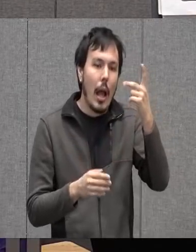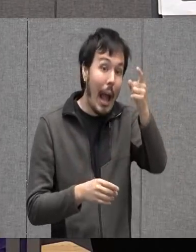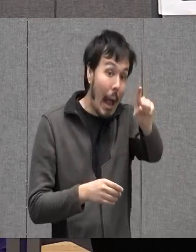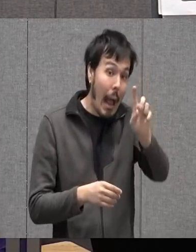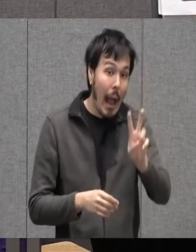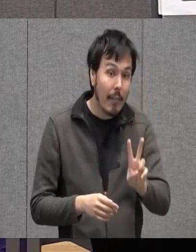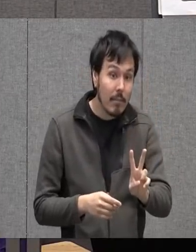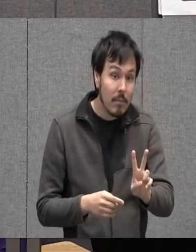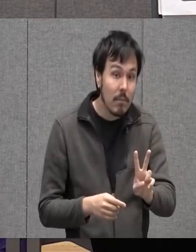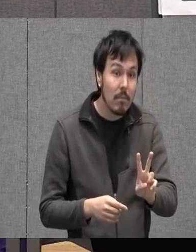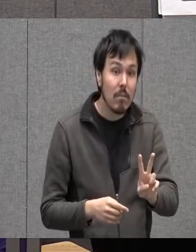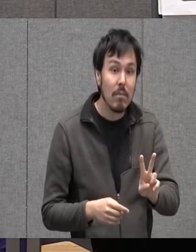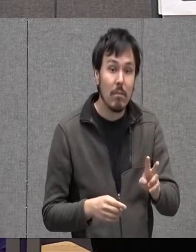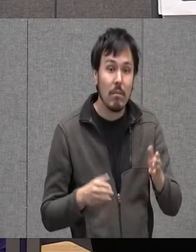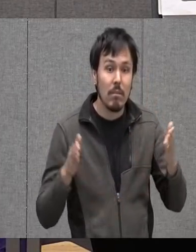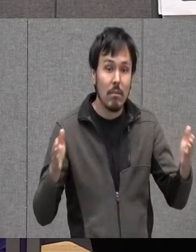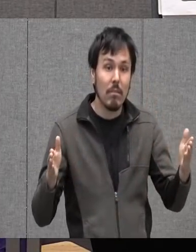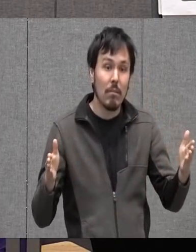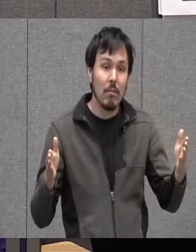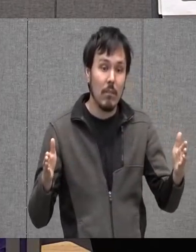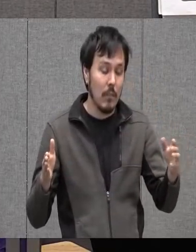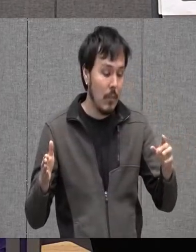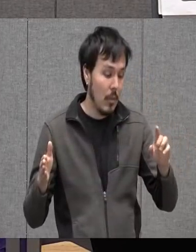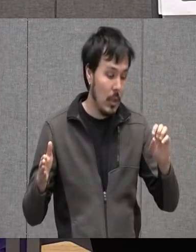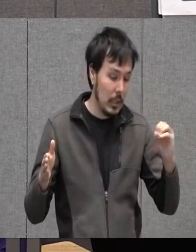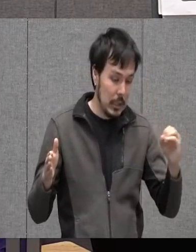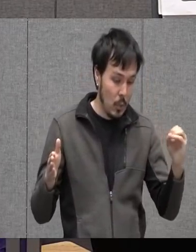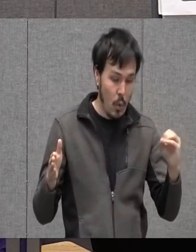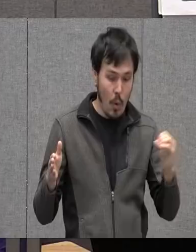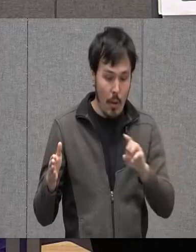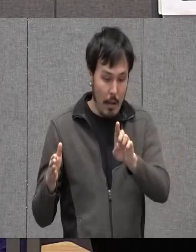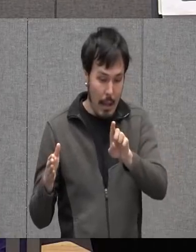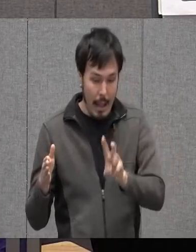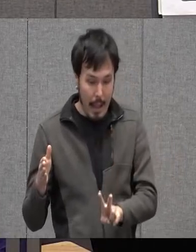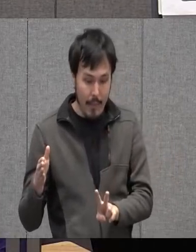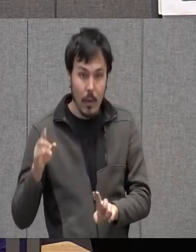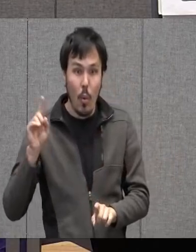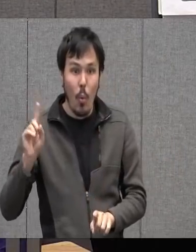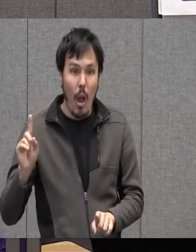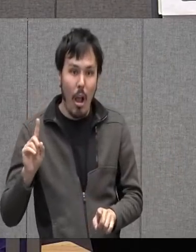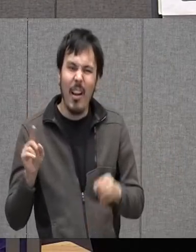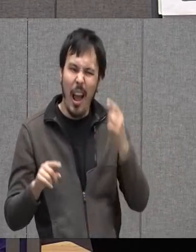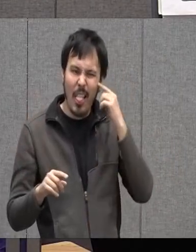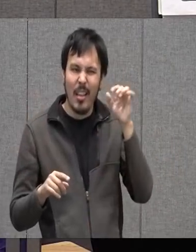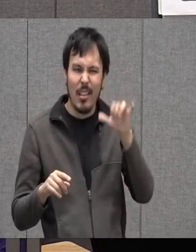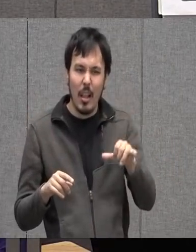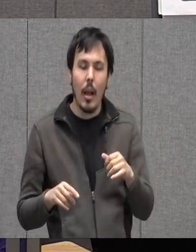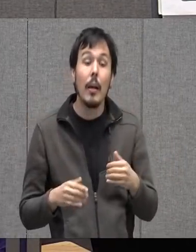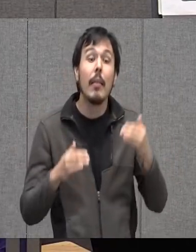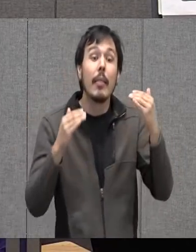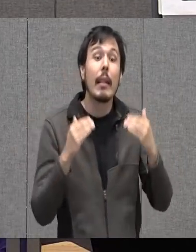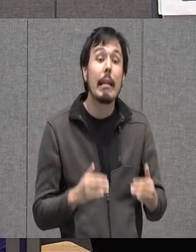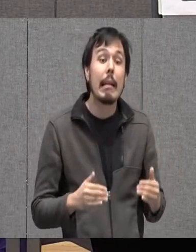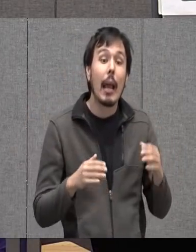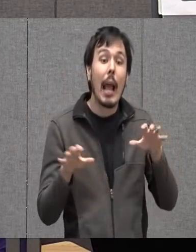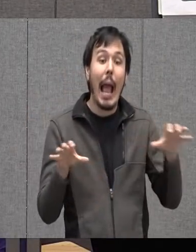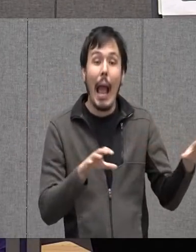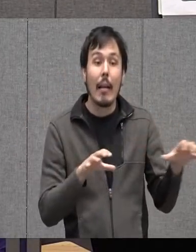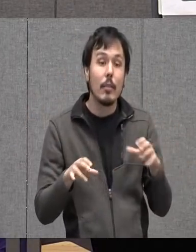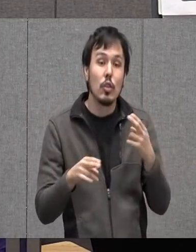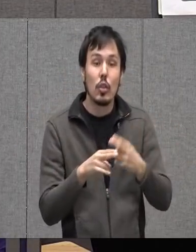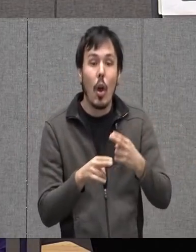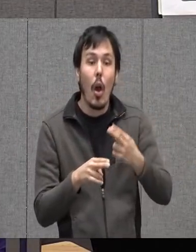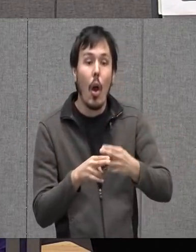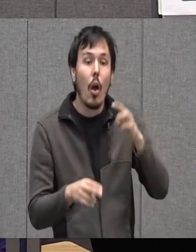right, so that is Carol's numbers. The next activity we're going to be doing is called the wheel shop. We're going to